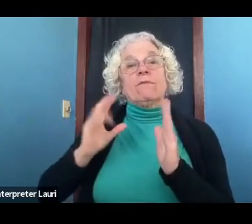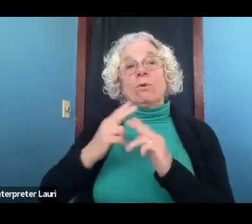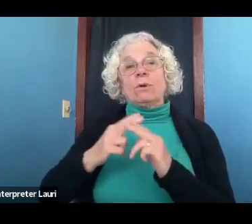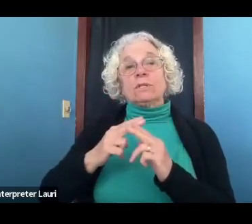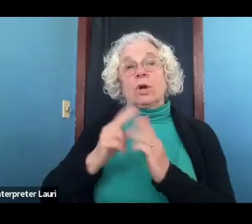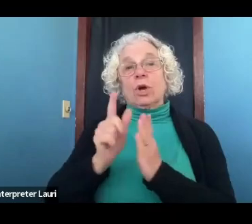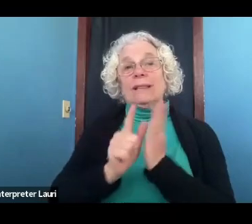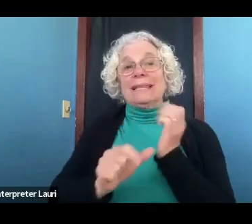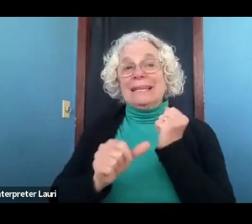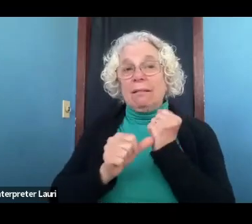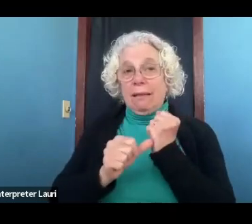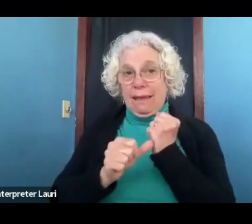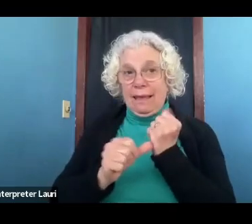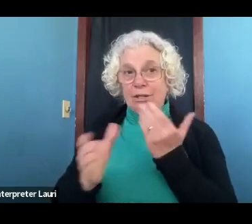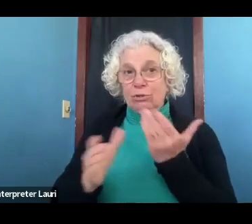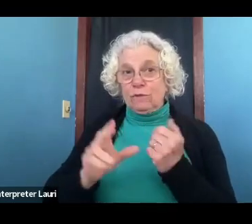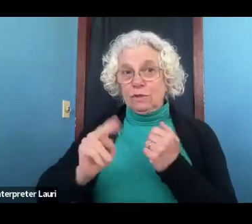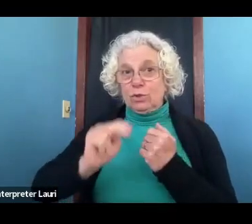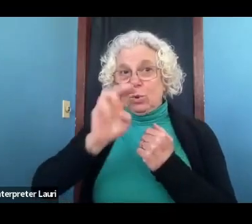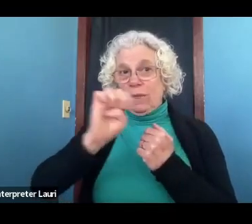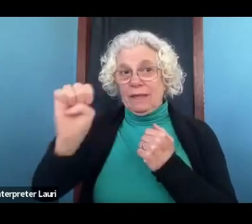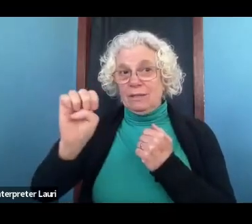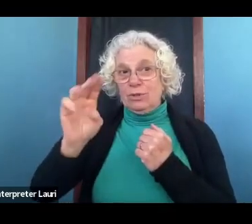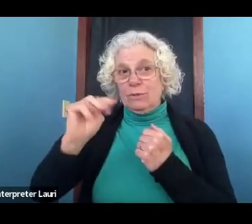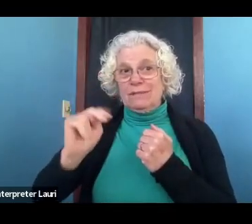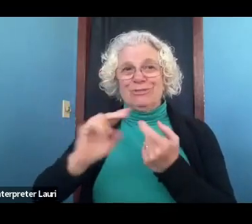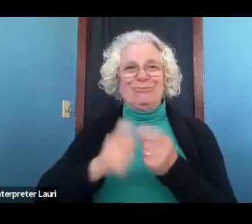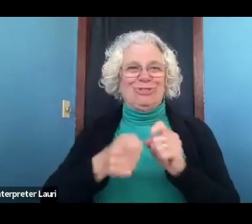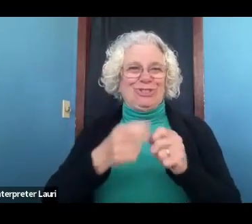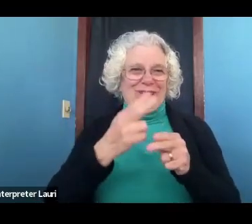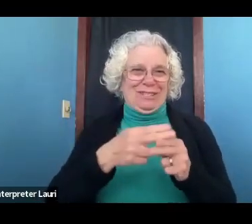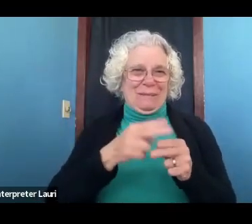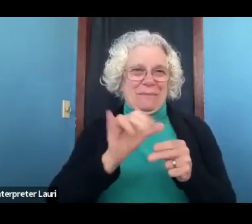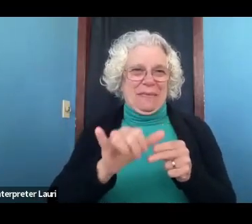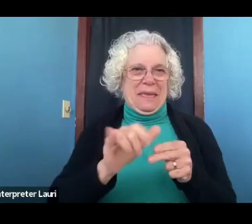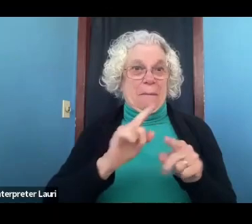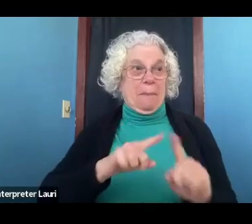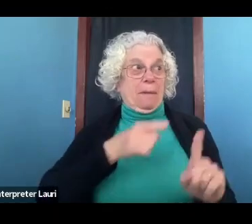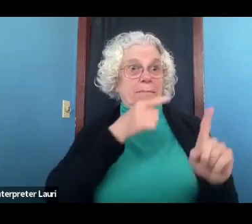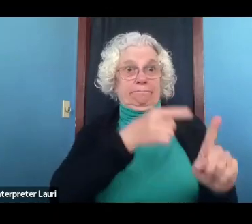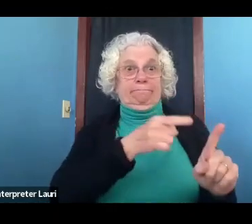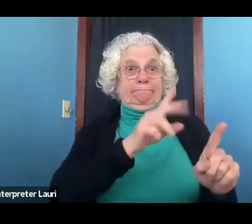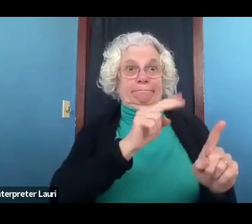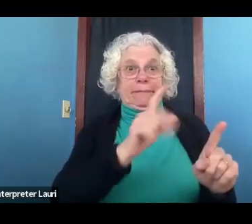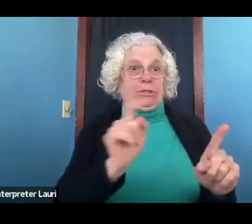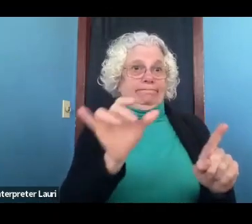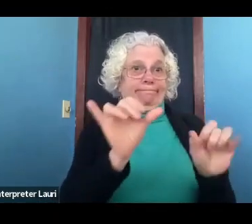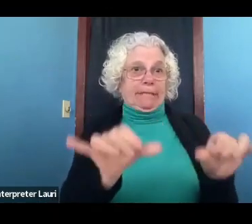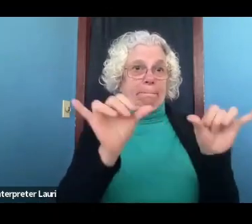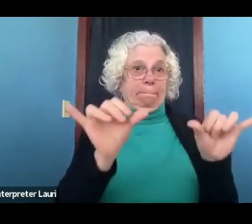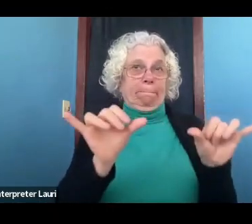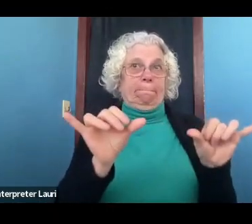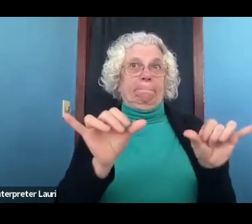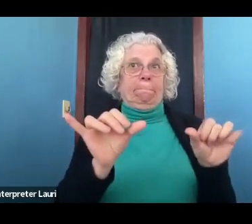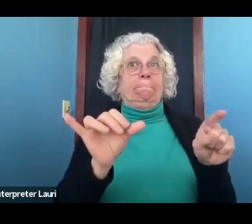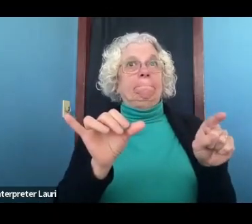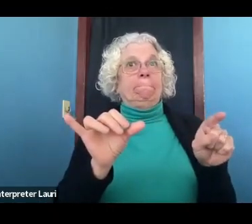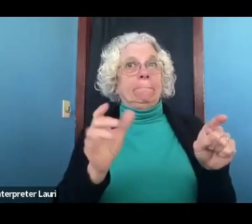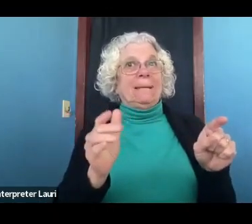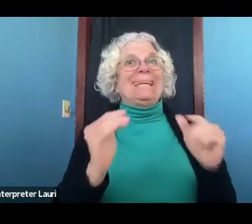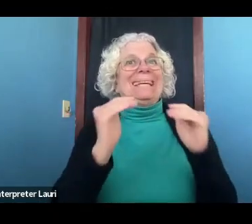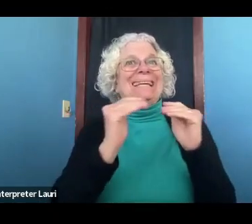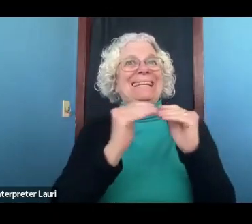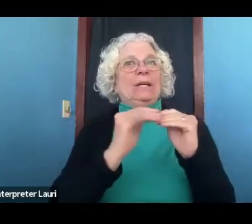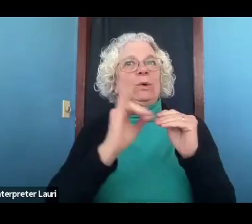Legal Aid Service of Northeastern Minnesota. We rebranded, but our mission is still the same. We want to provide equal